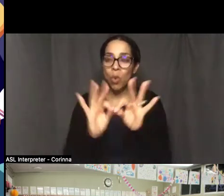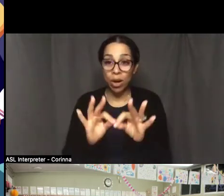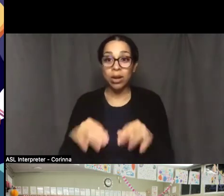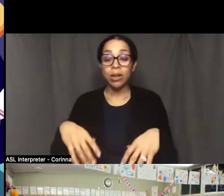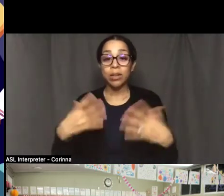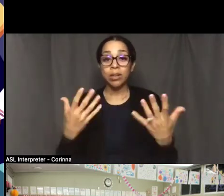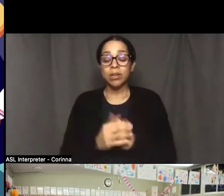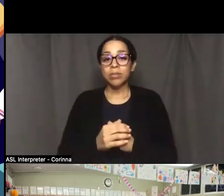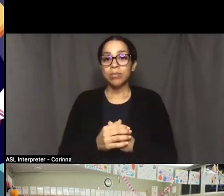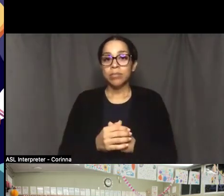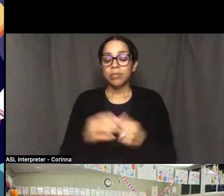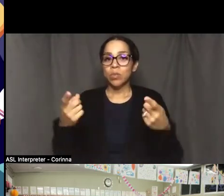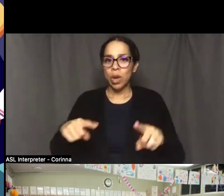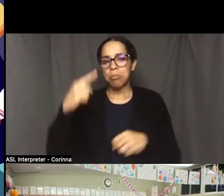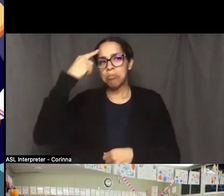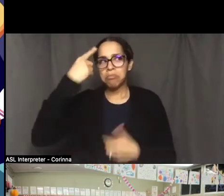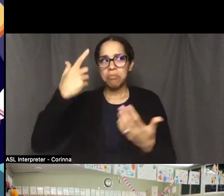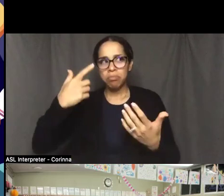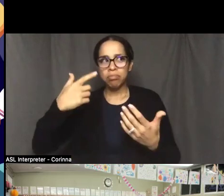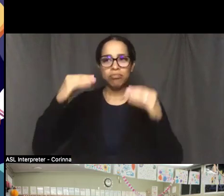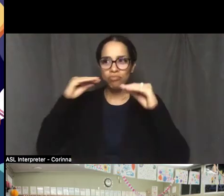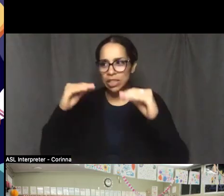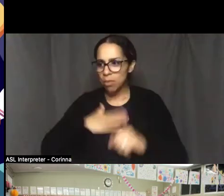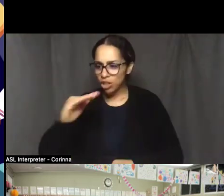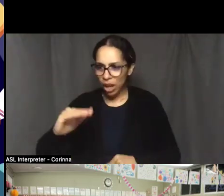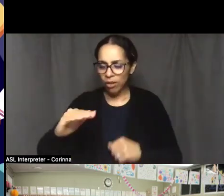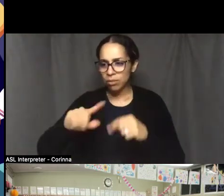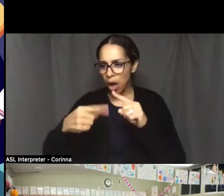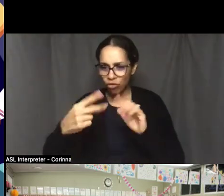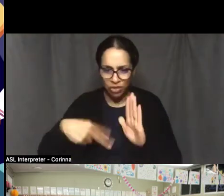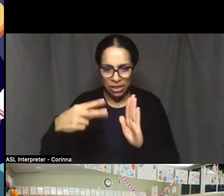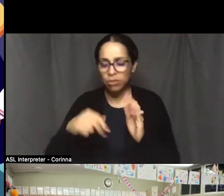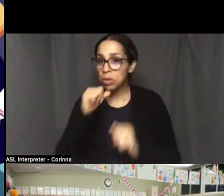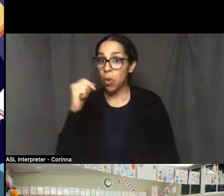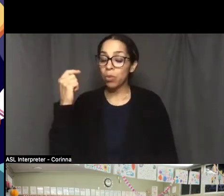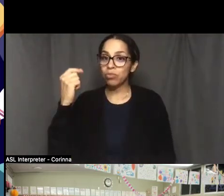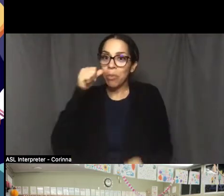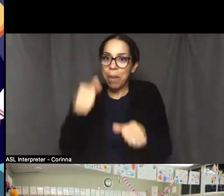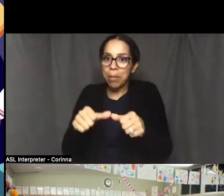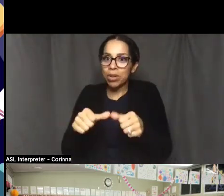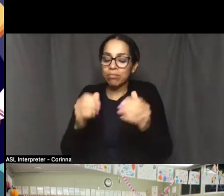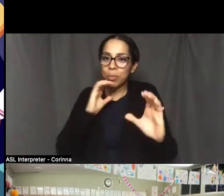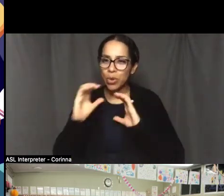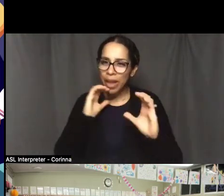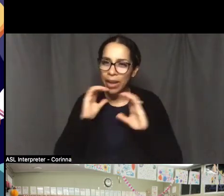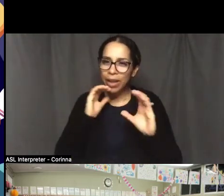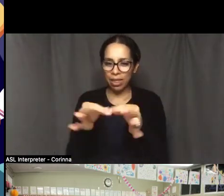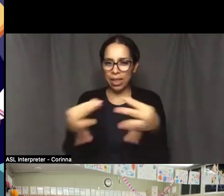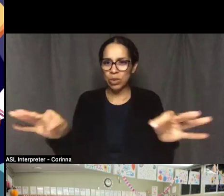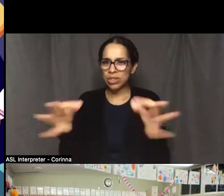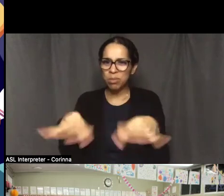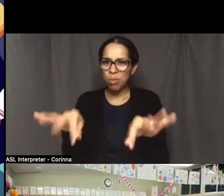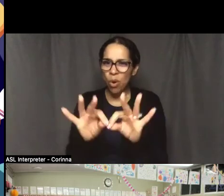we don't always think about the language piece of that and how much communicating with them is really important. And just letting them